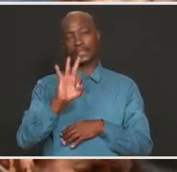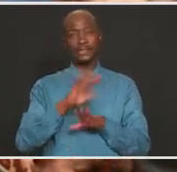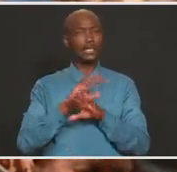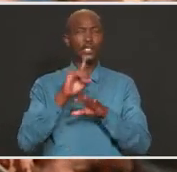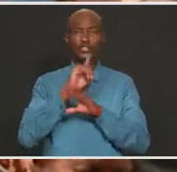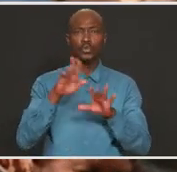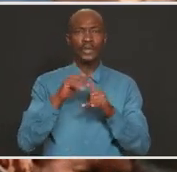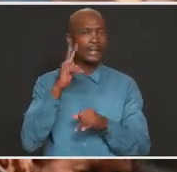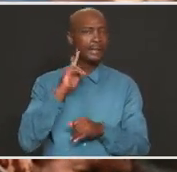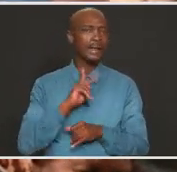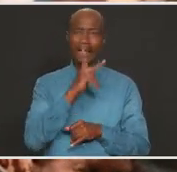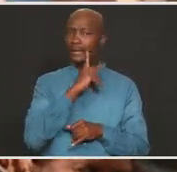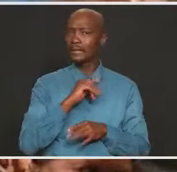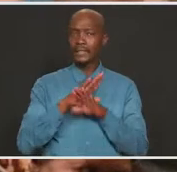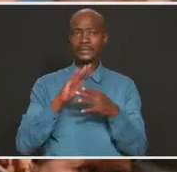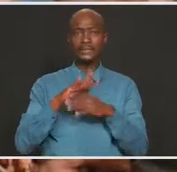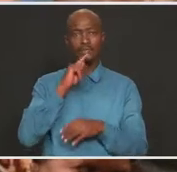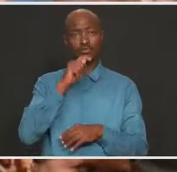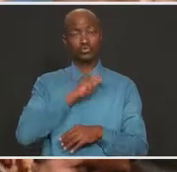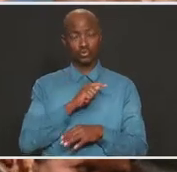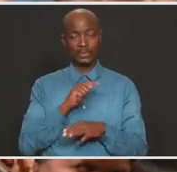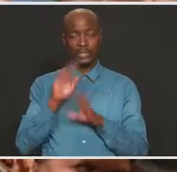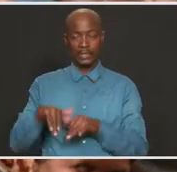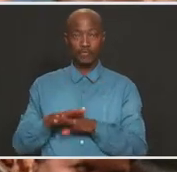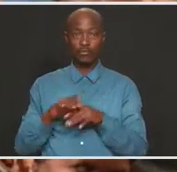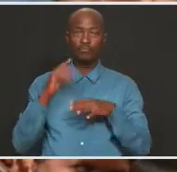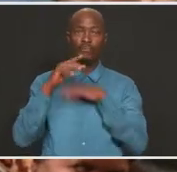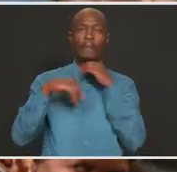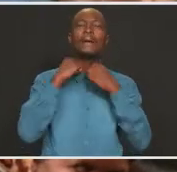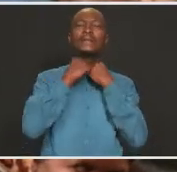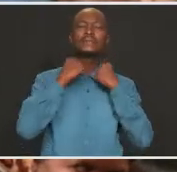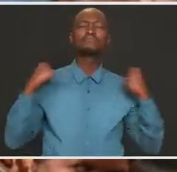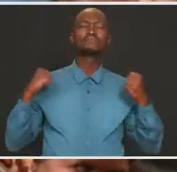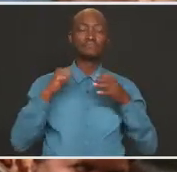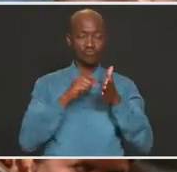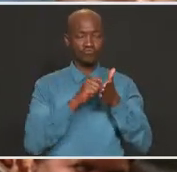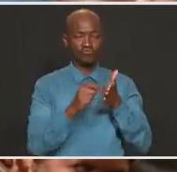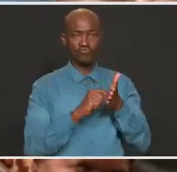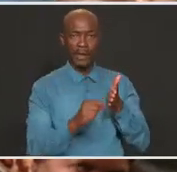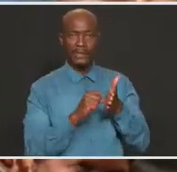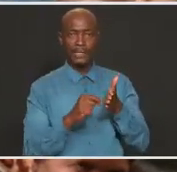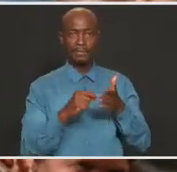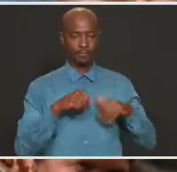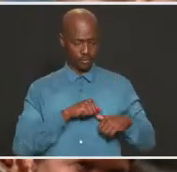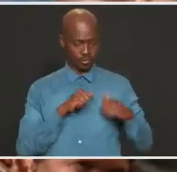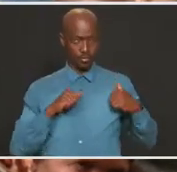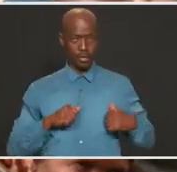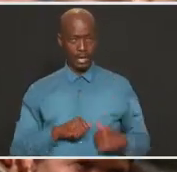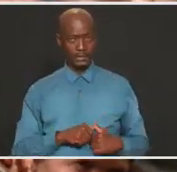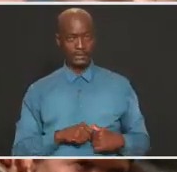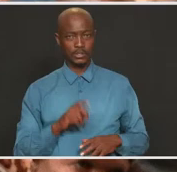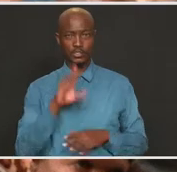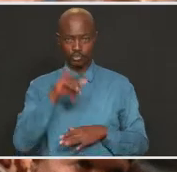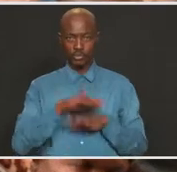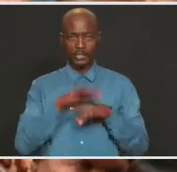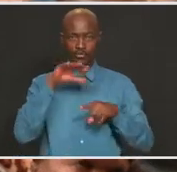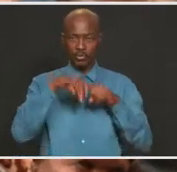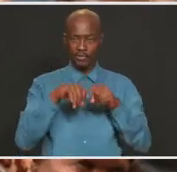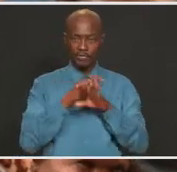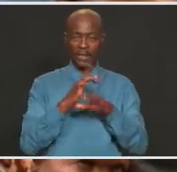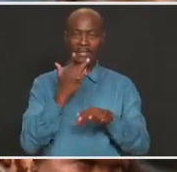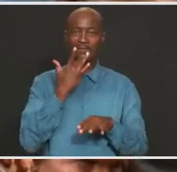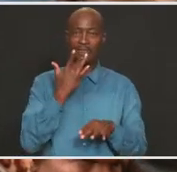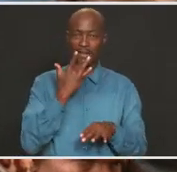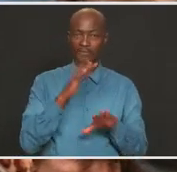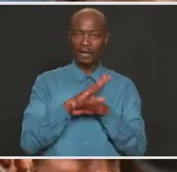and Truth leave you bind them around your neck write them on the tablet of your heart so you will find favor